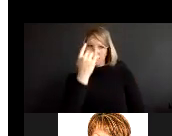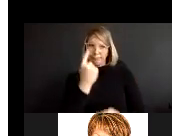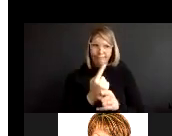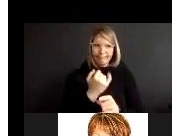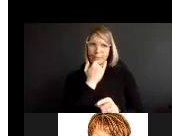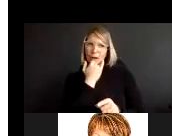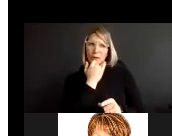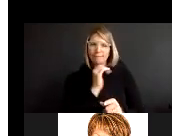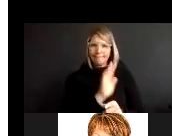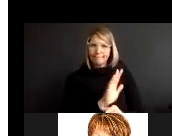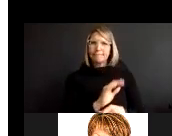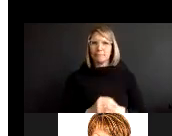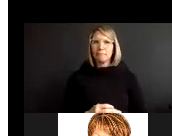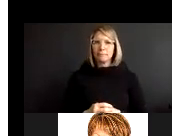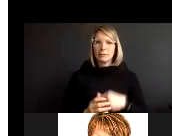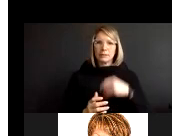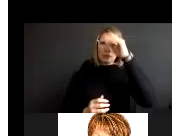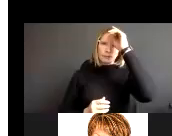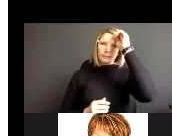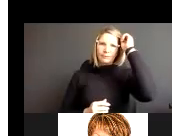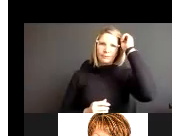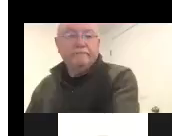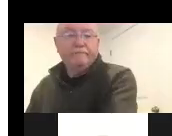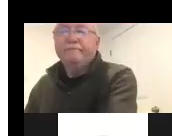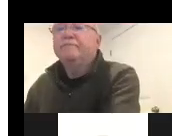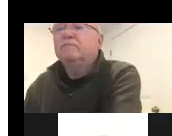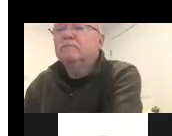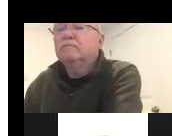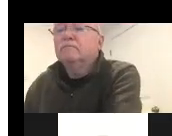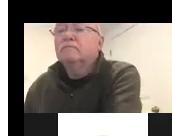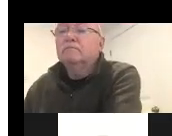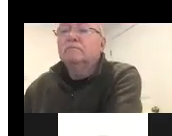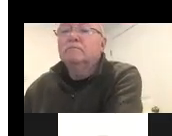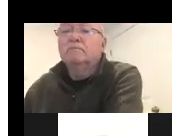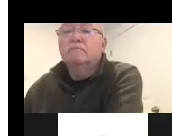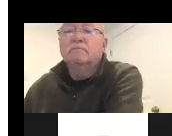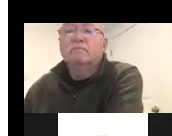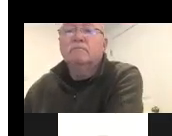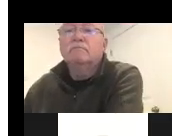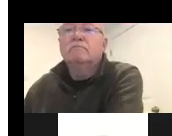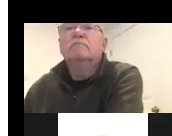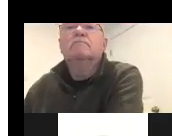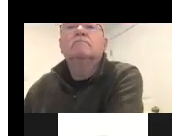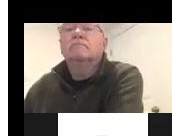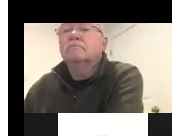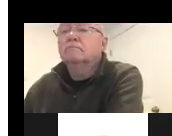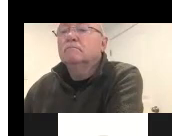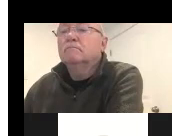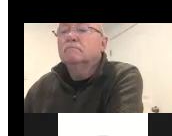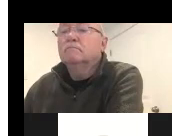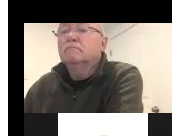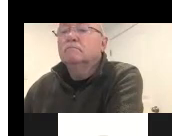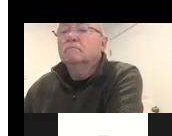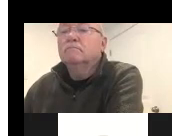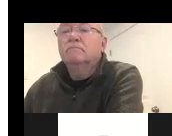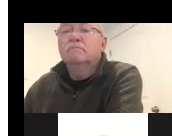And related to that, does the adult, for example, acknowledge that there is a problem? Does the person, the windows are gone and there's